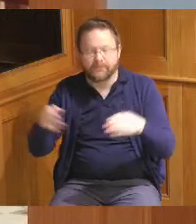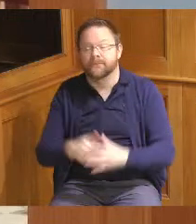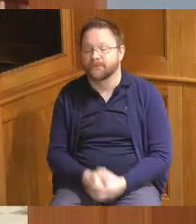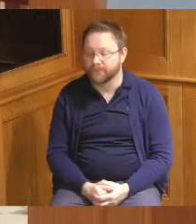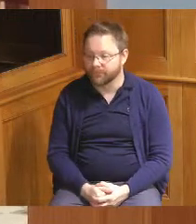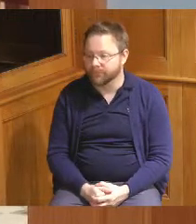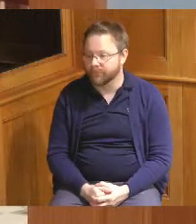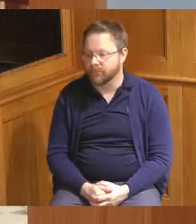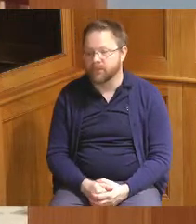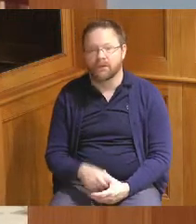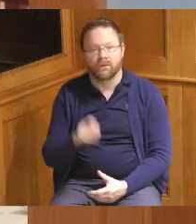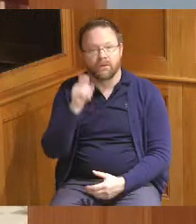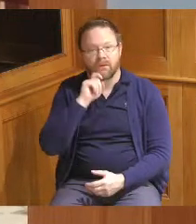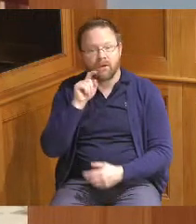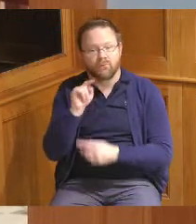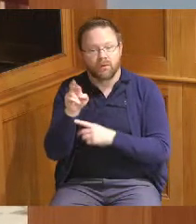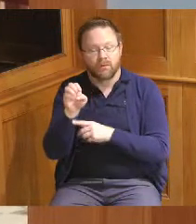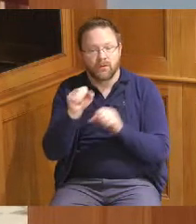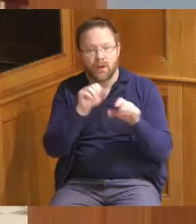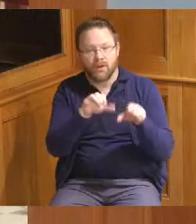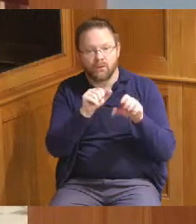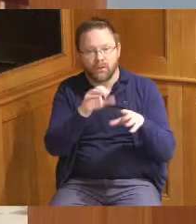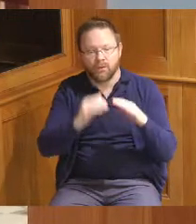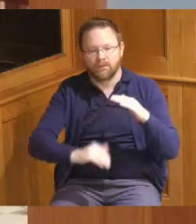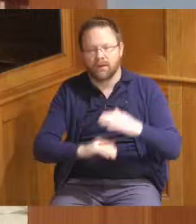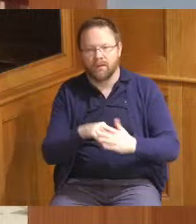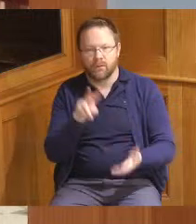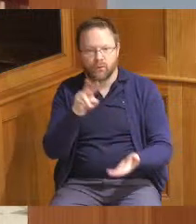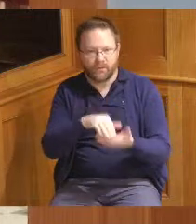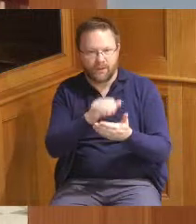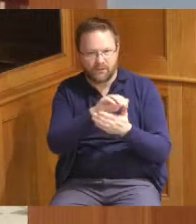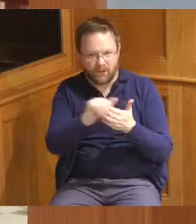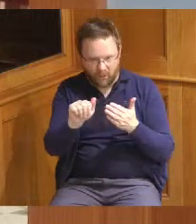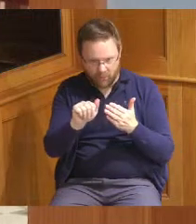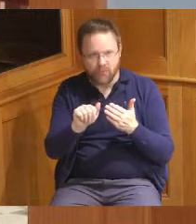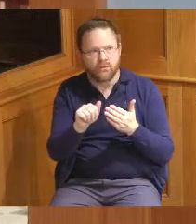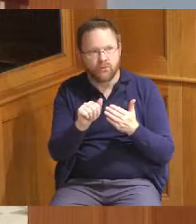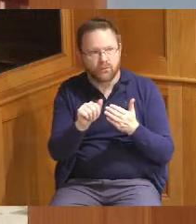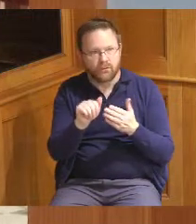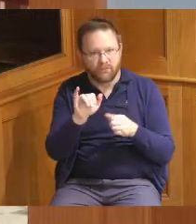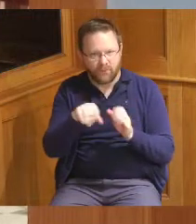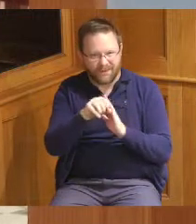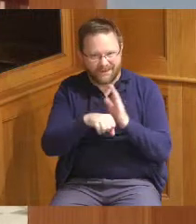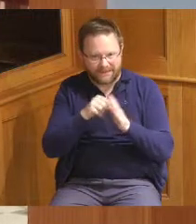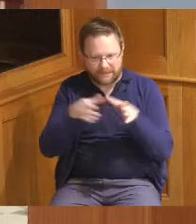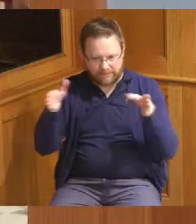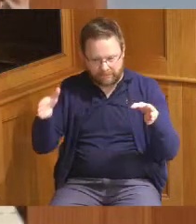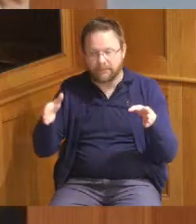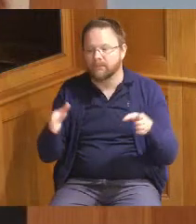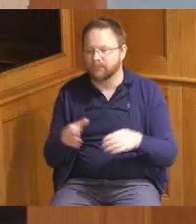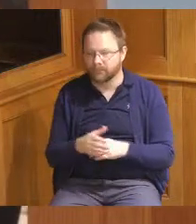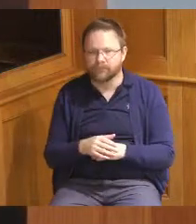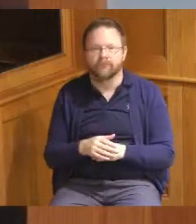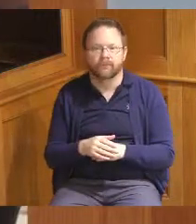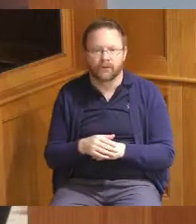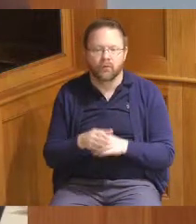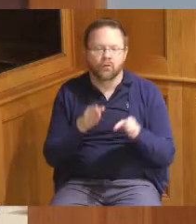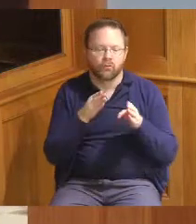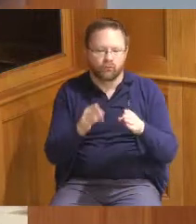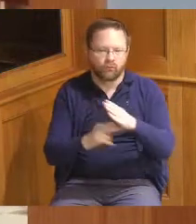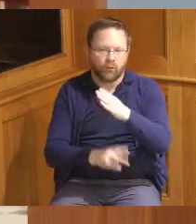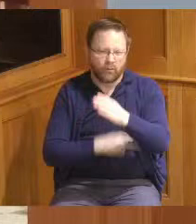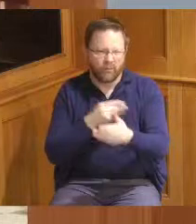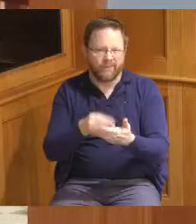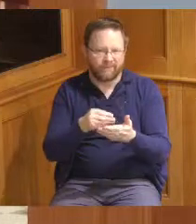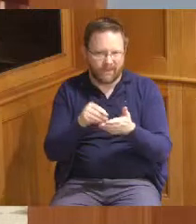The rubber-tired loader portion is not to exceed $2,000 for the season. Those will come out of the Road and Bridge